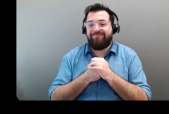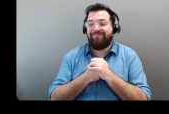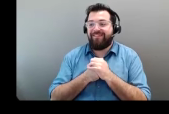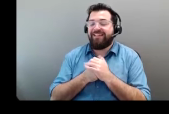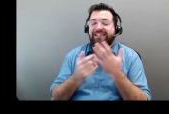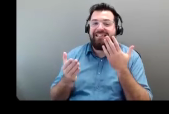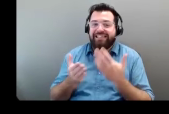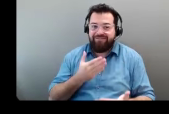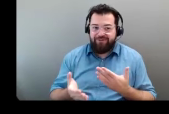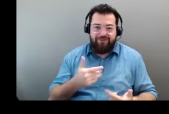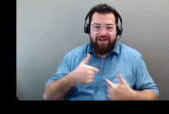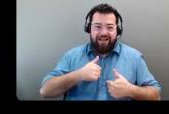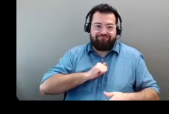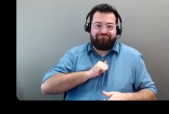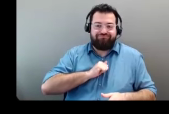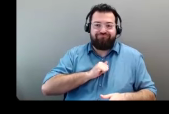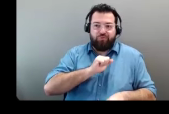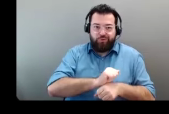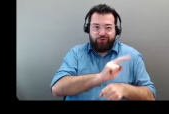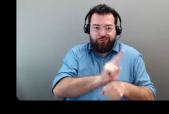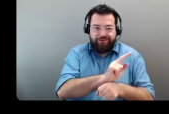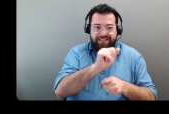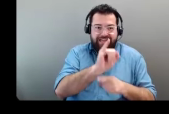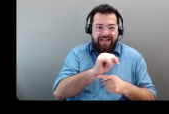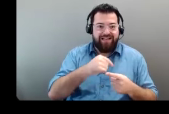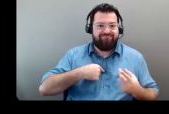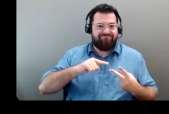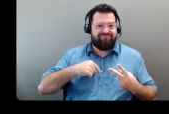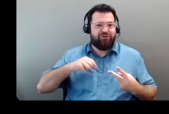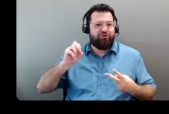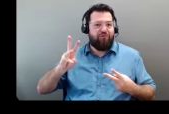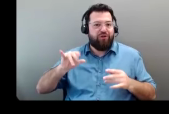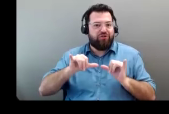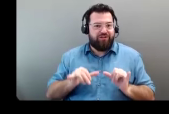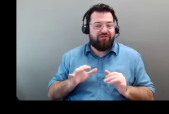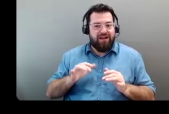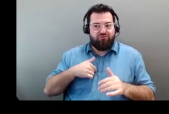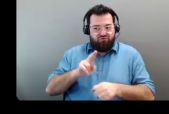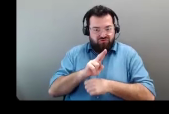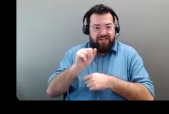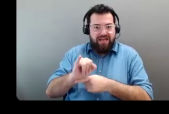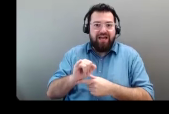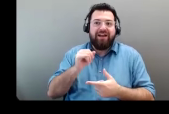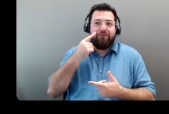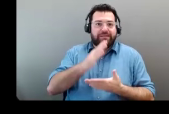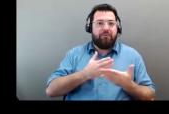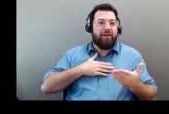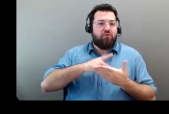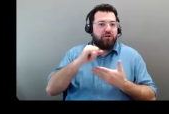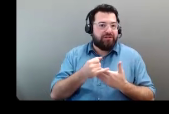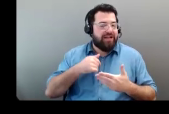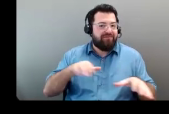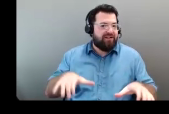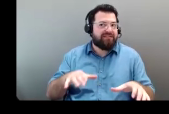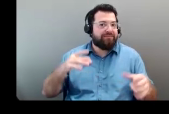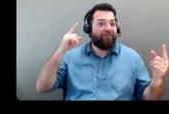even though I work with AI and I'm a software engineer that uses AI, and even in my projects, I've done some really crazy things that like people aren't doing